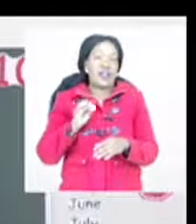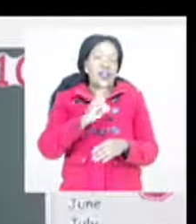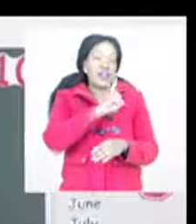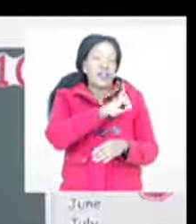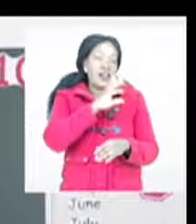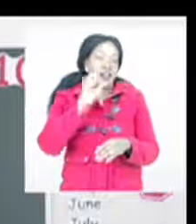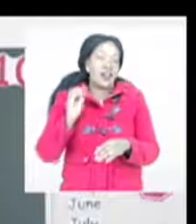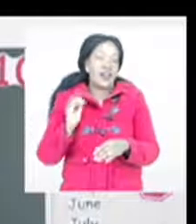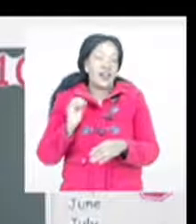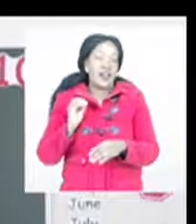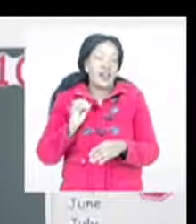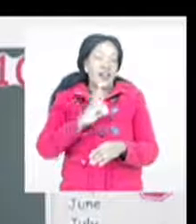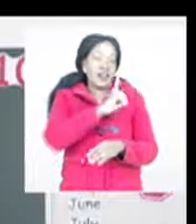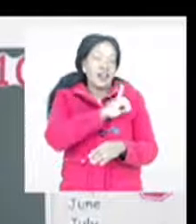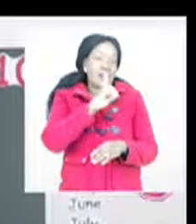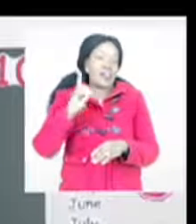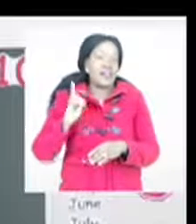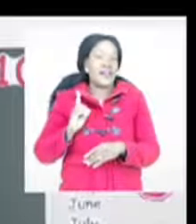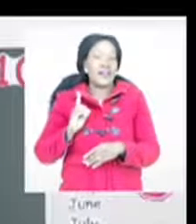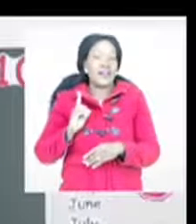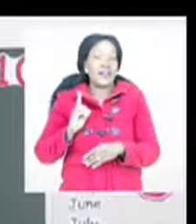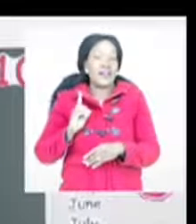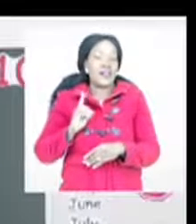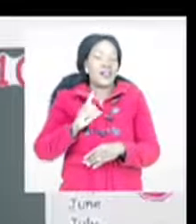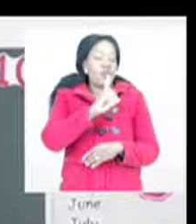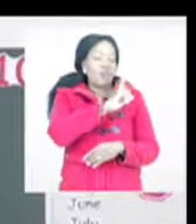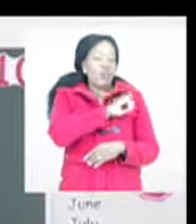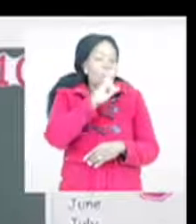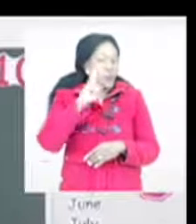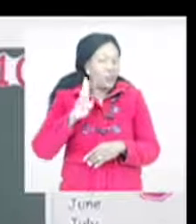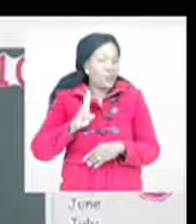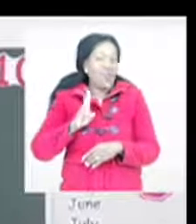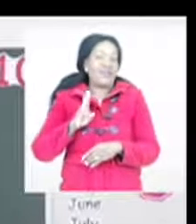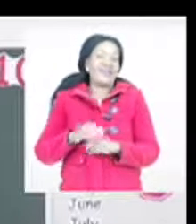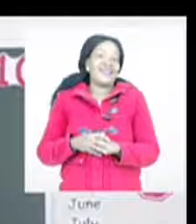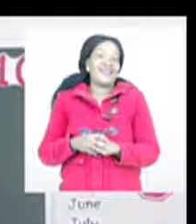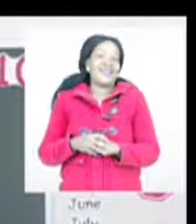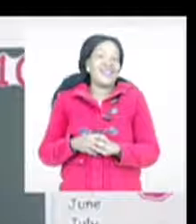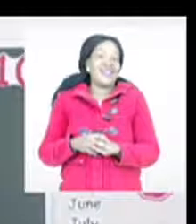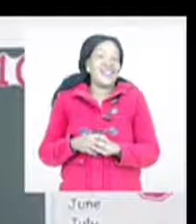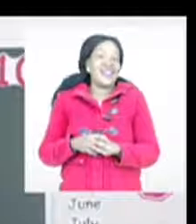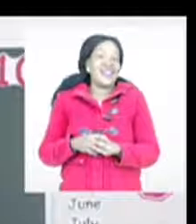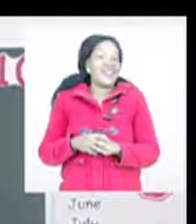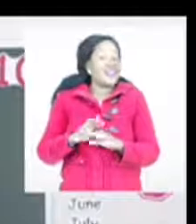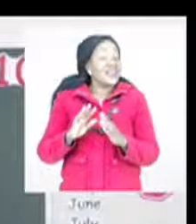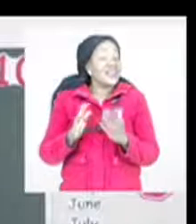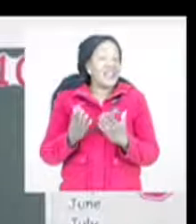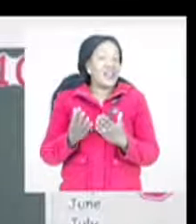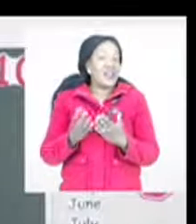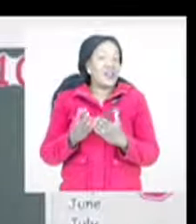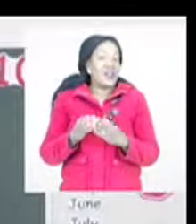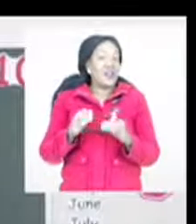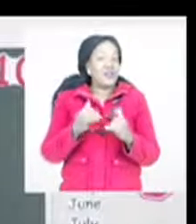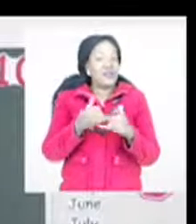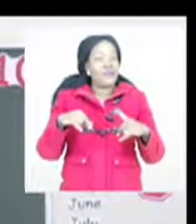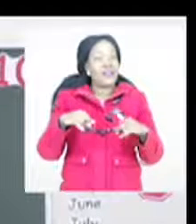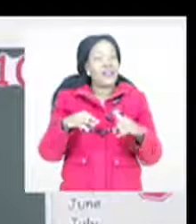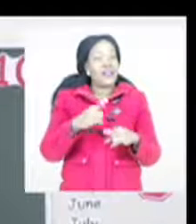10, 11, 12. That's how we would do our counting